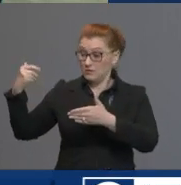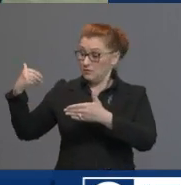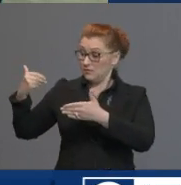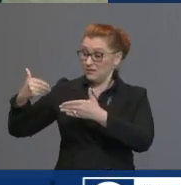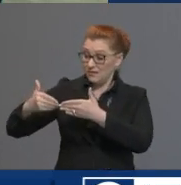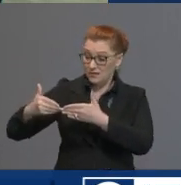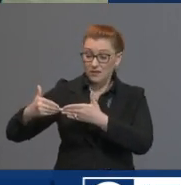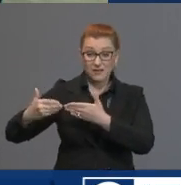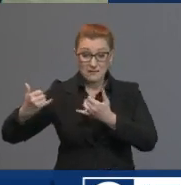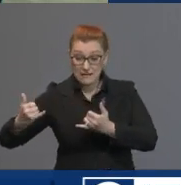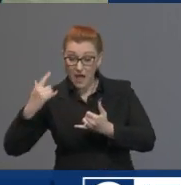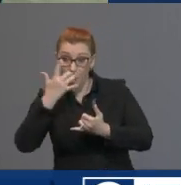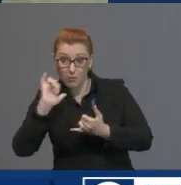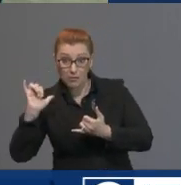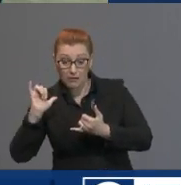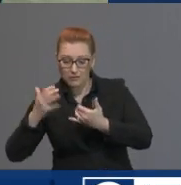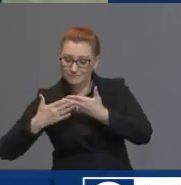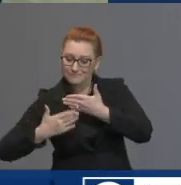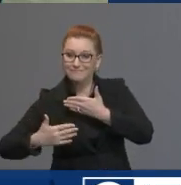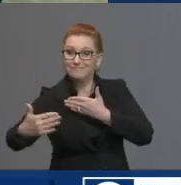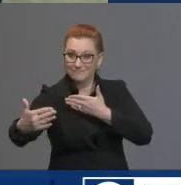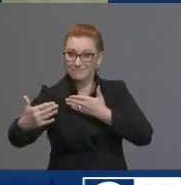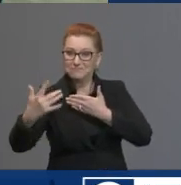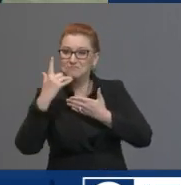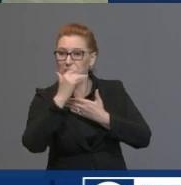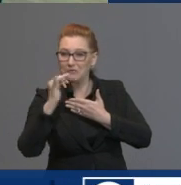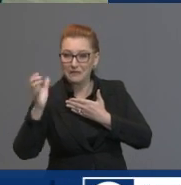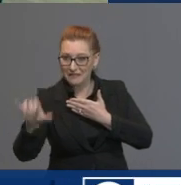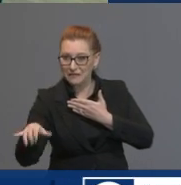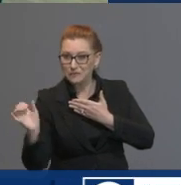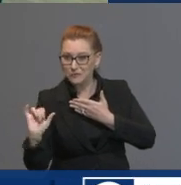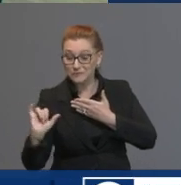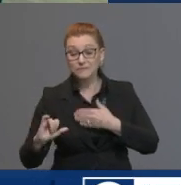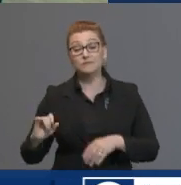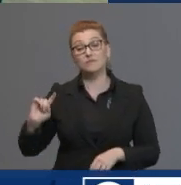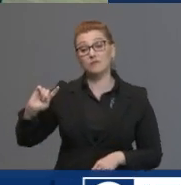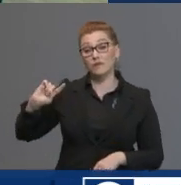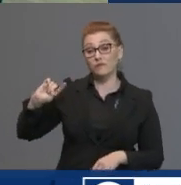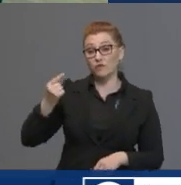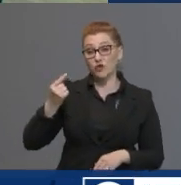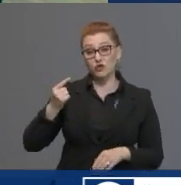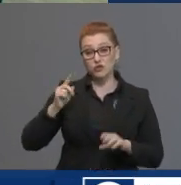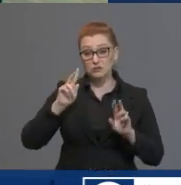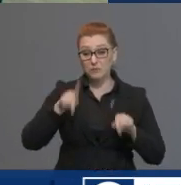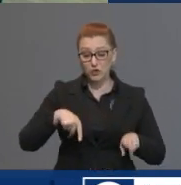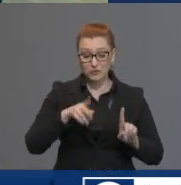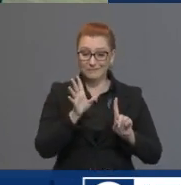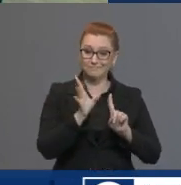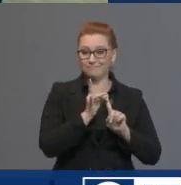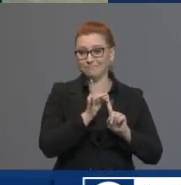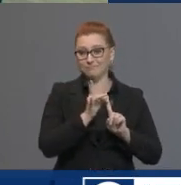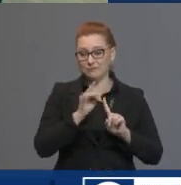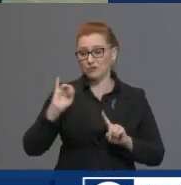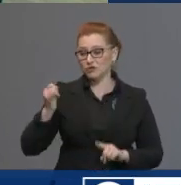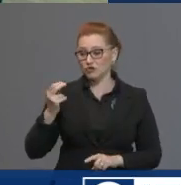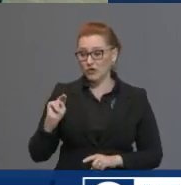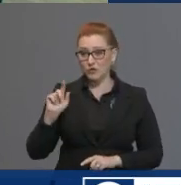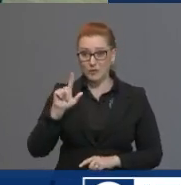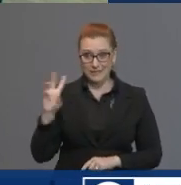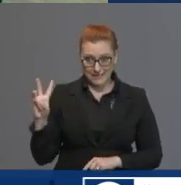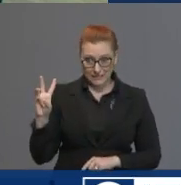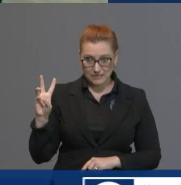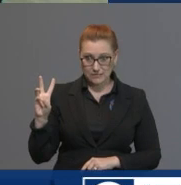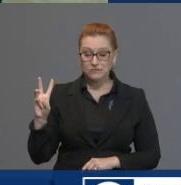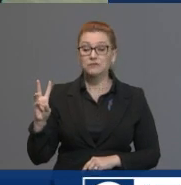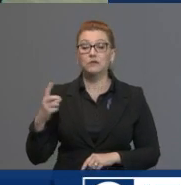been, where we are, and then where we're going as a state. Our first case was January 26th. After that, we had